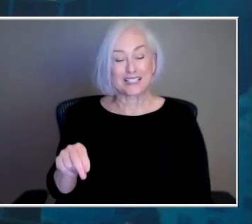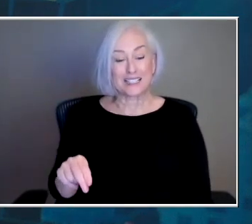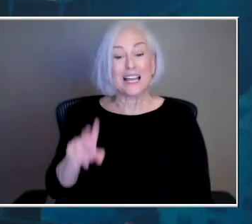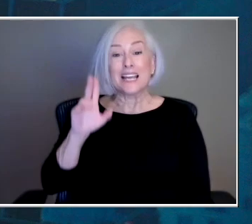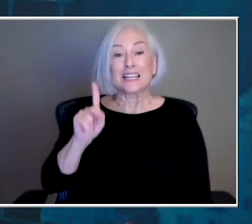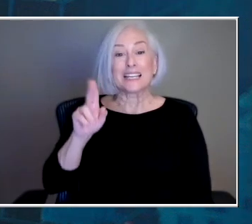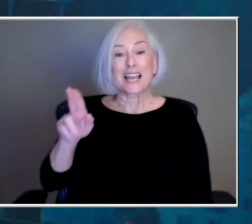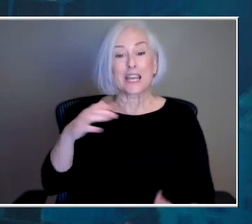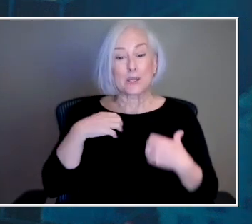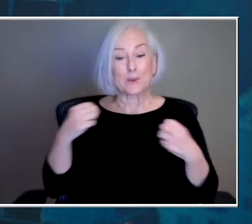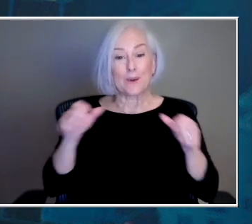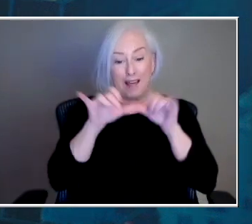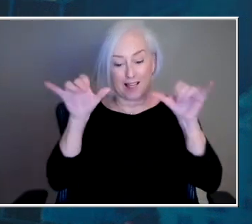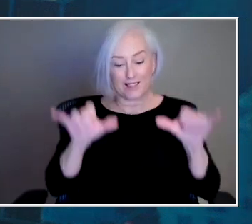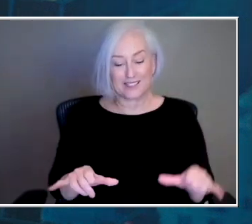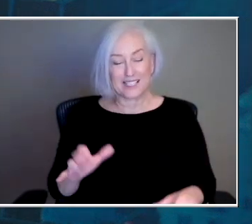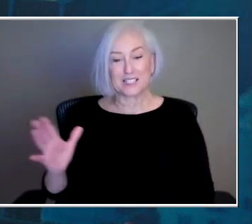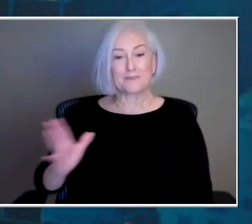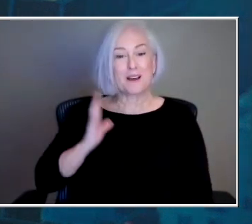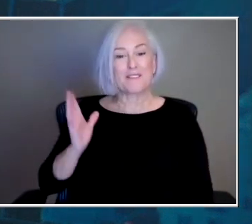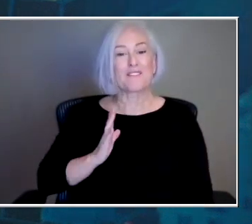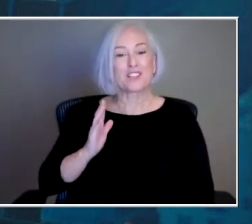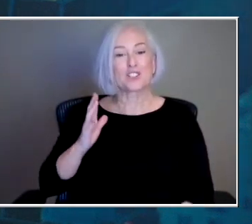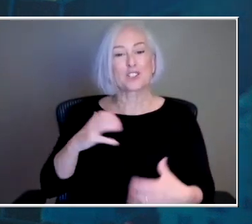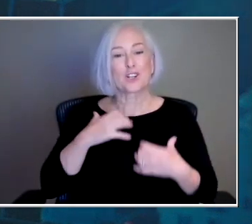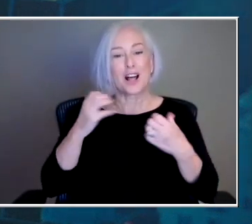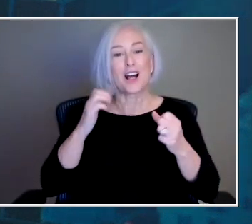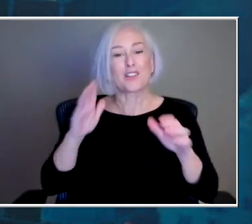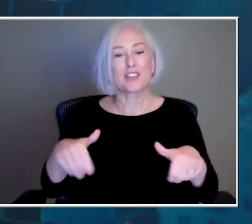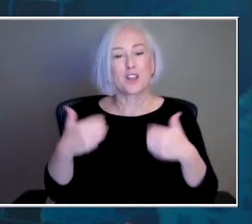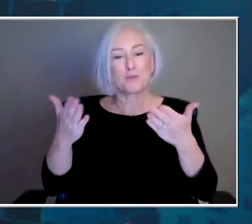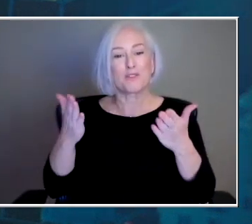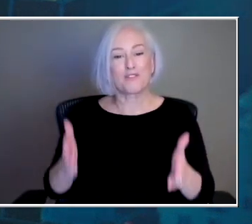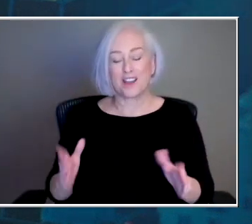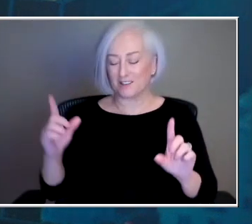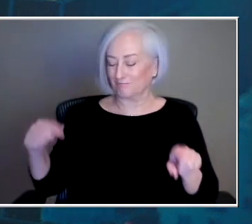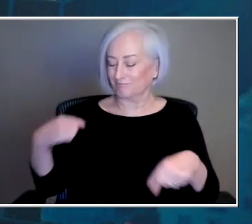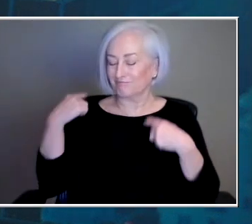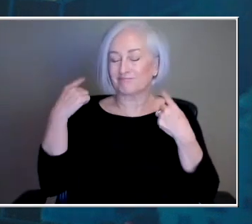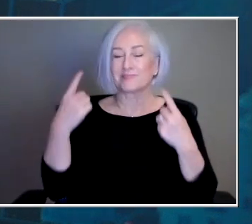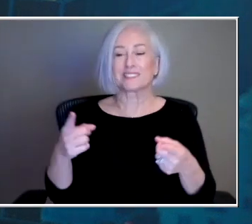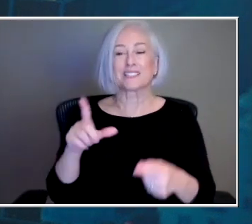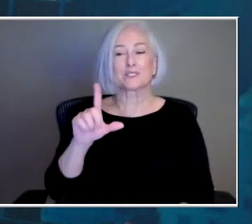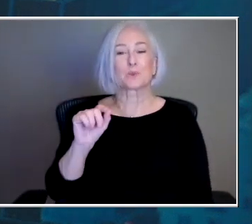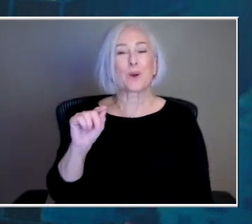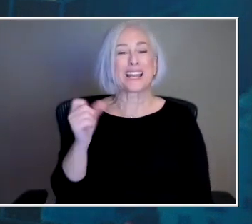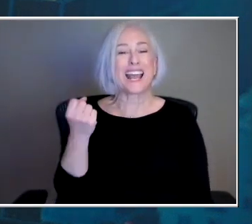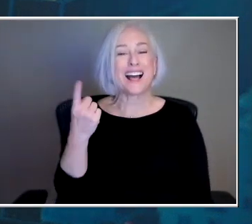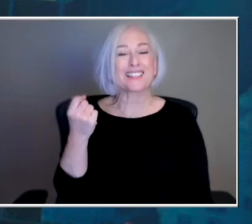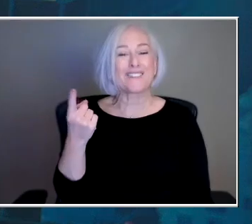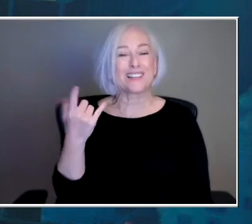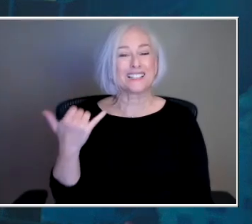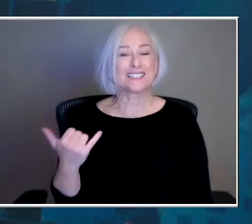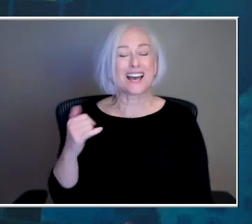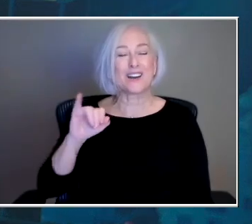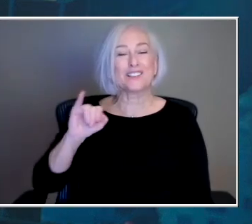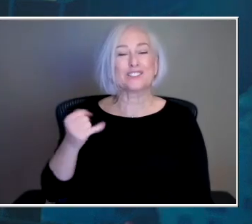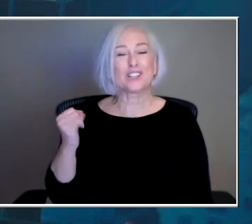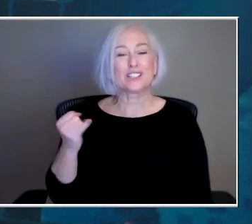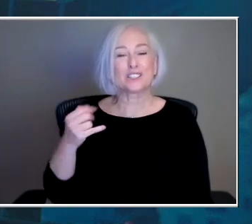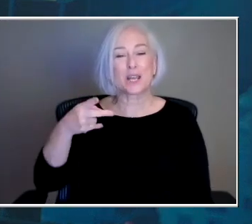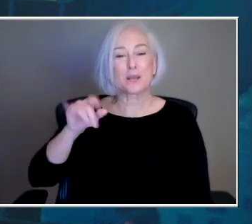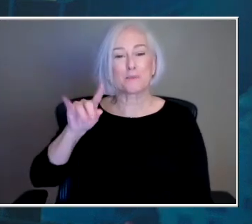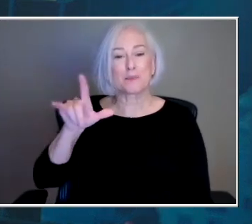healthcare provider since 2011. We caught up with Royals general manager JJ Piccolo, who said the health system